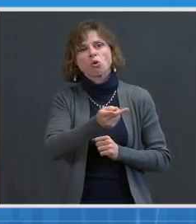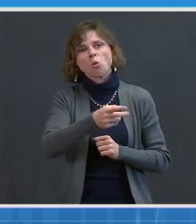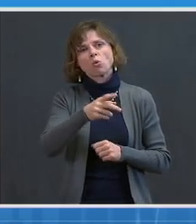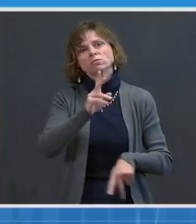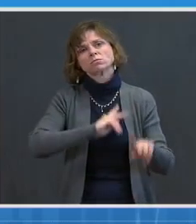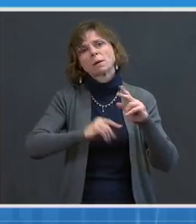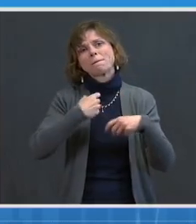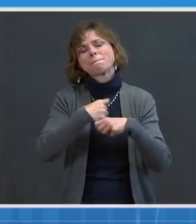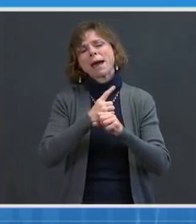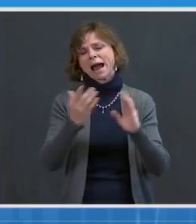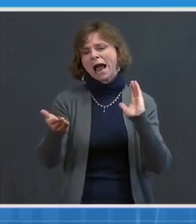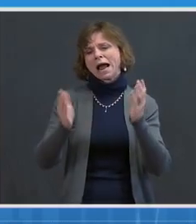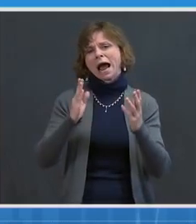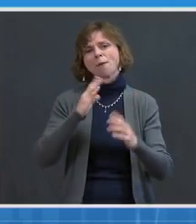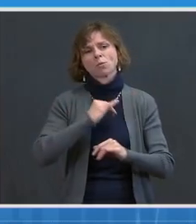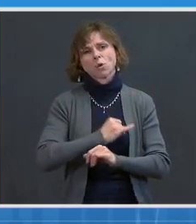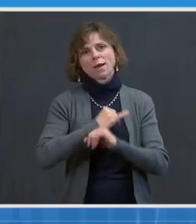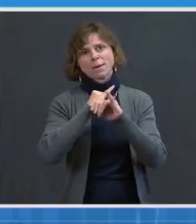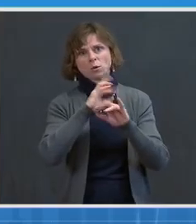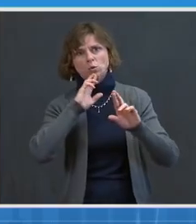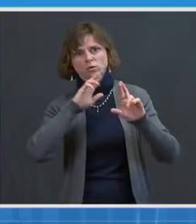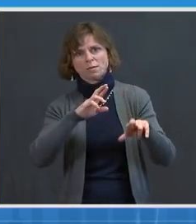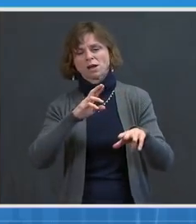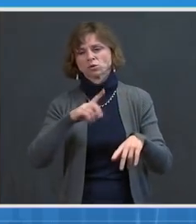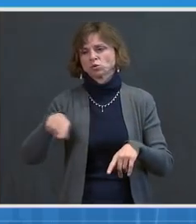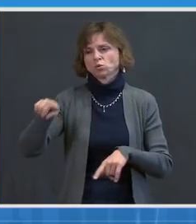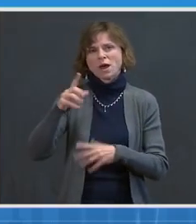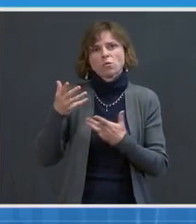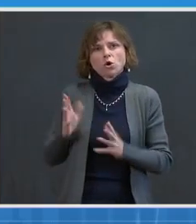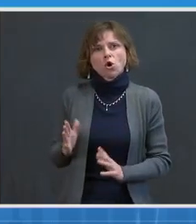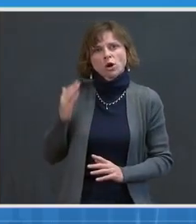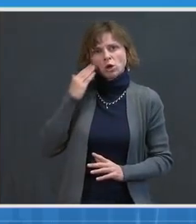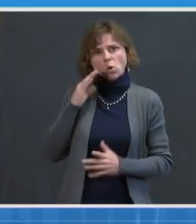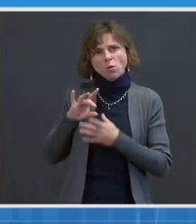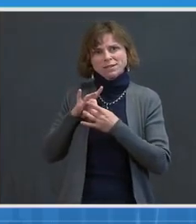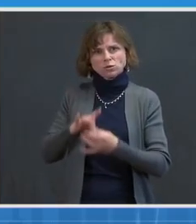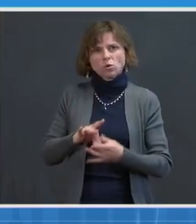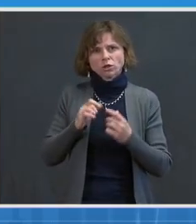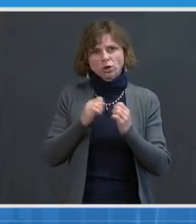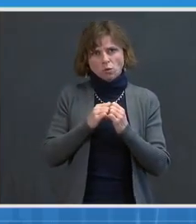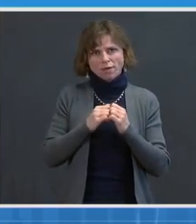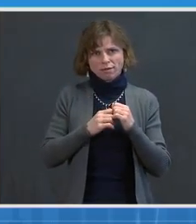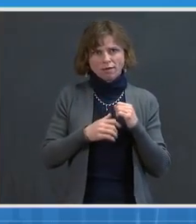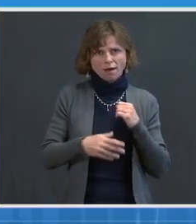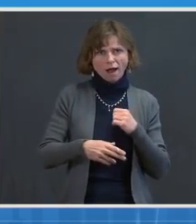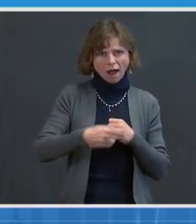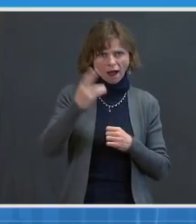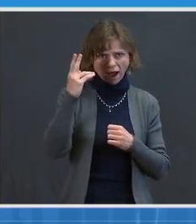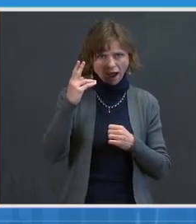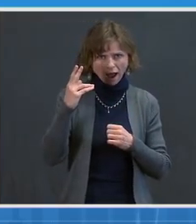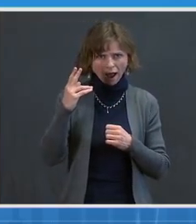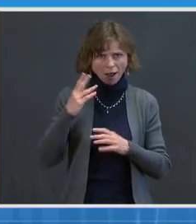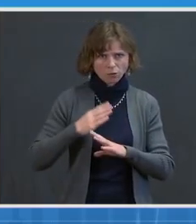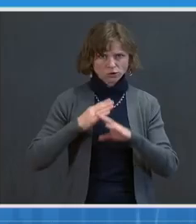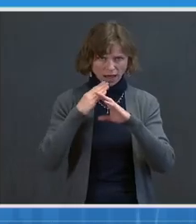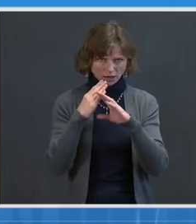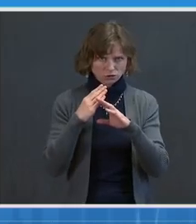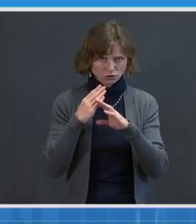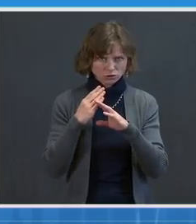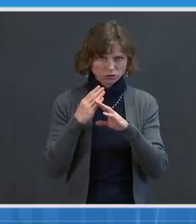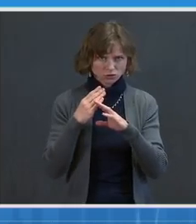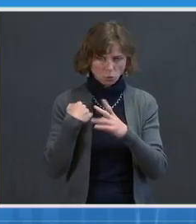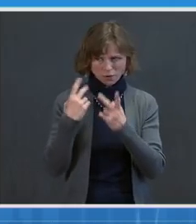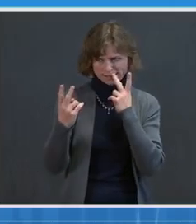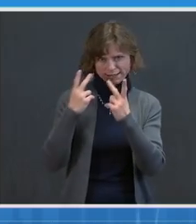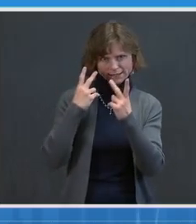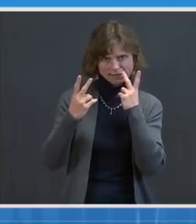response to that which we know actually is associated with the high degree of protection that we're seeing